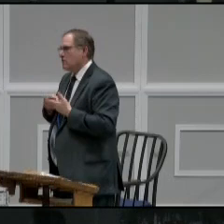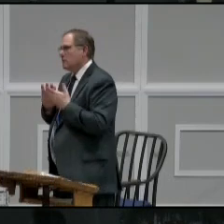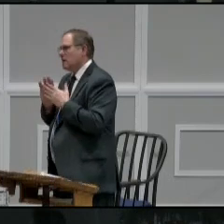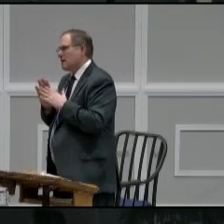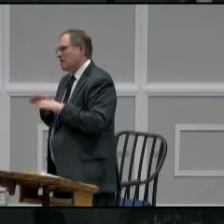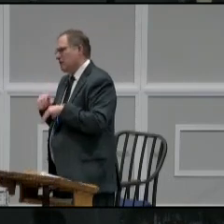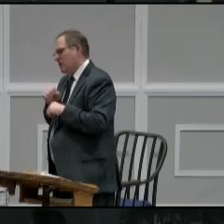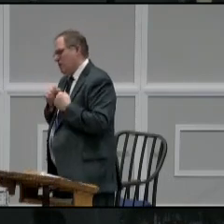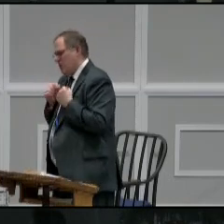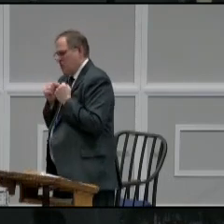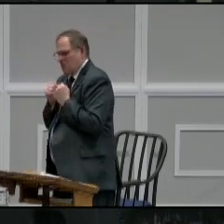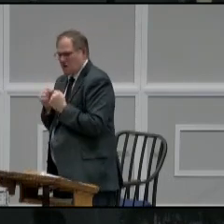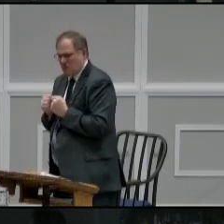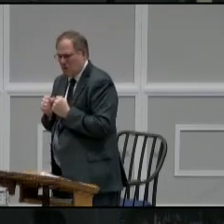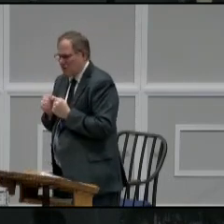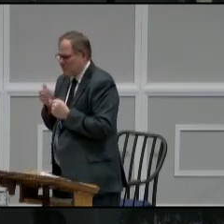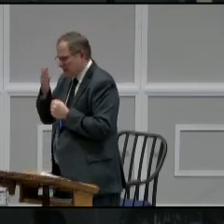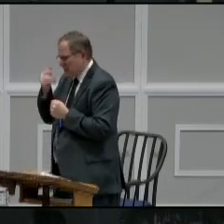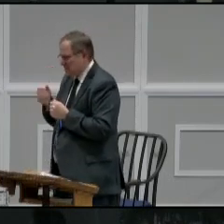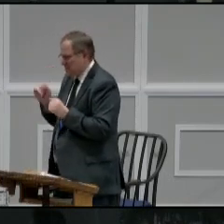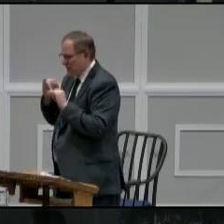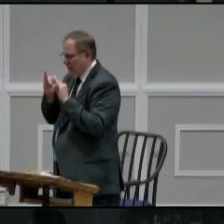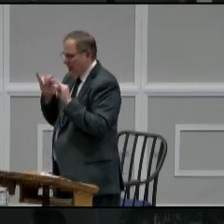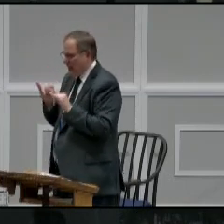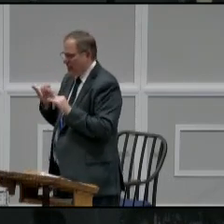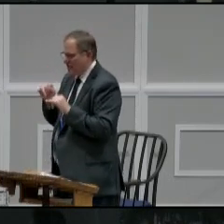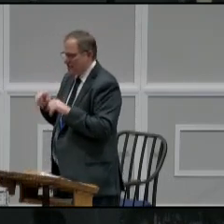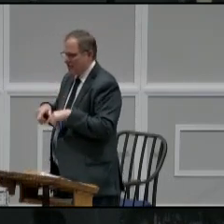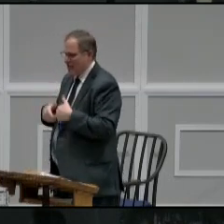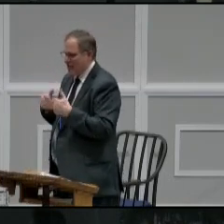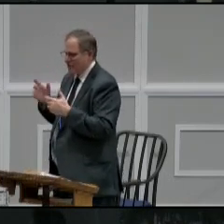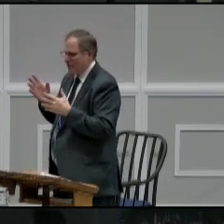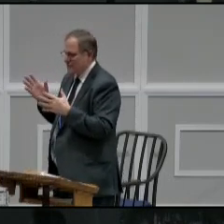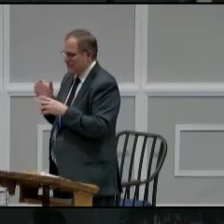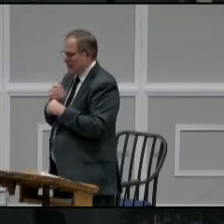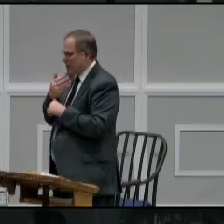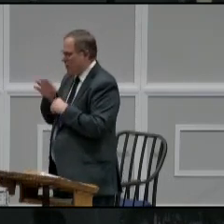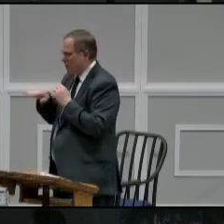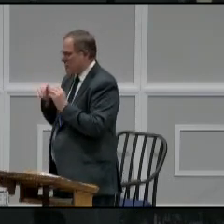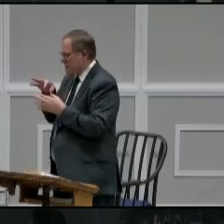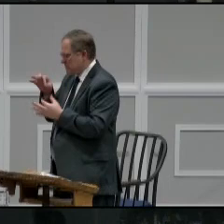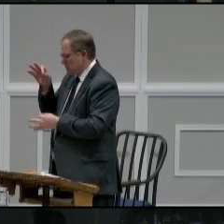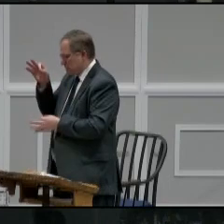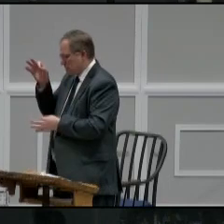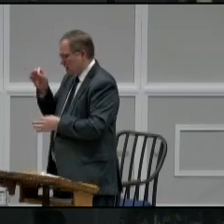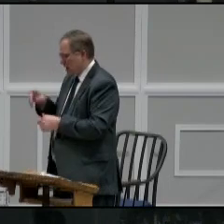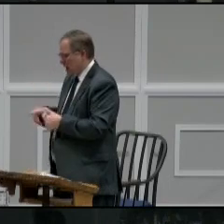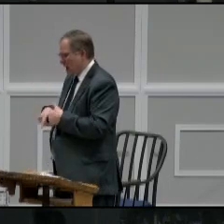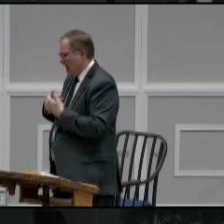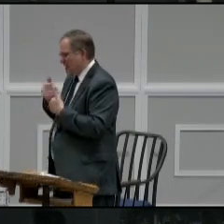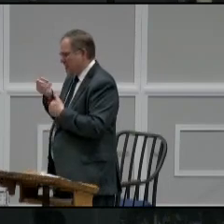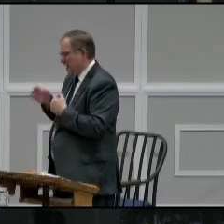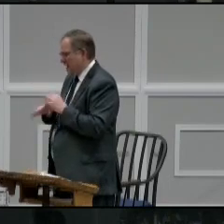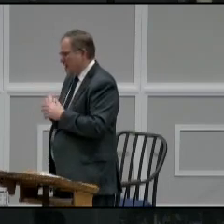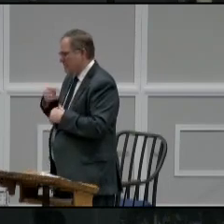cold, and it's because there's an idol in my life that's draining me and sucking all the spiritual life right out of me. And today,